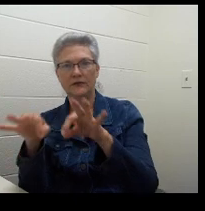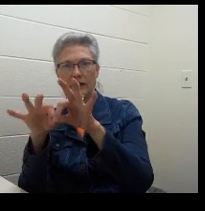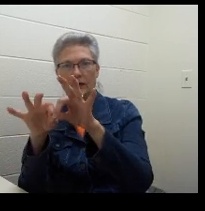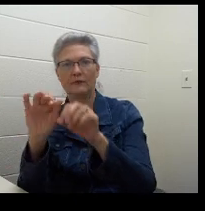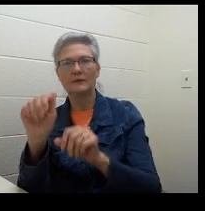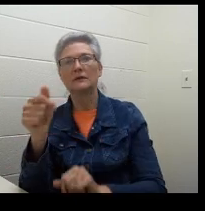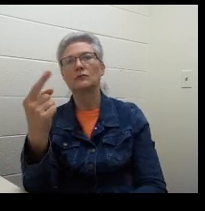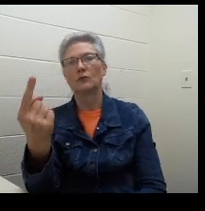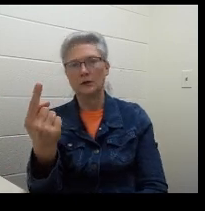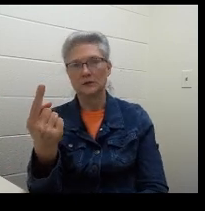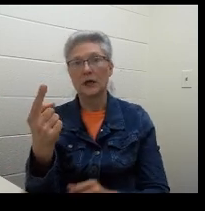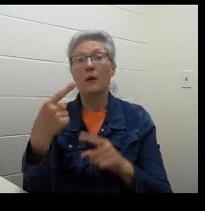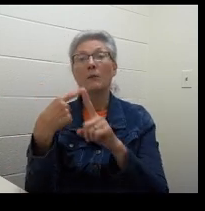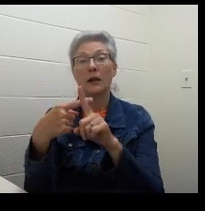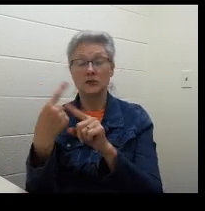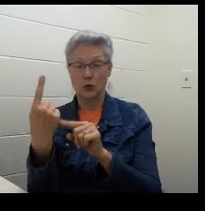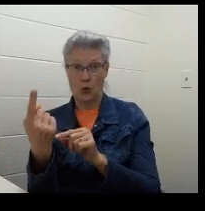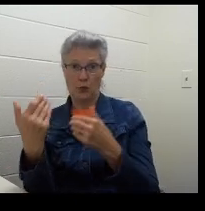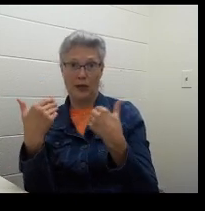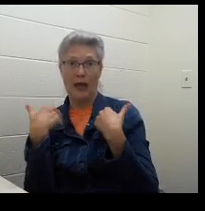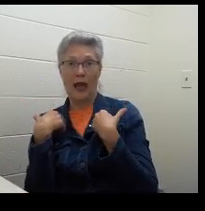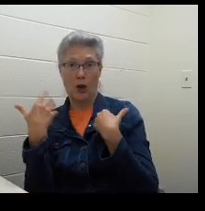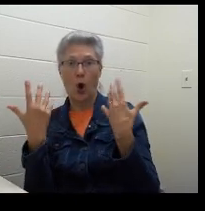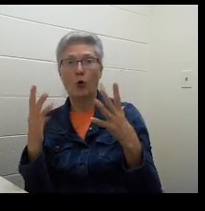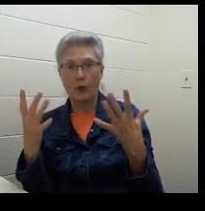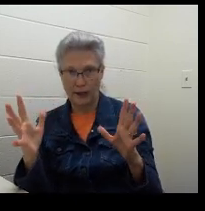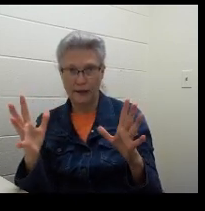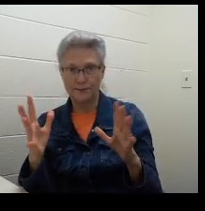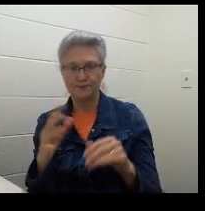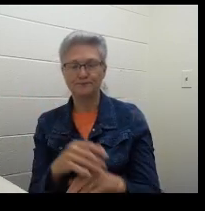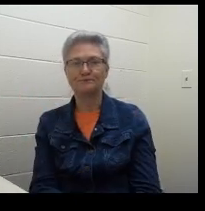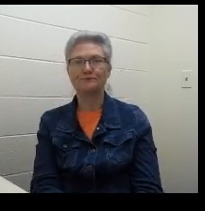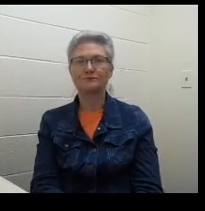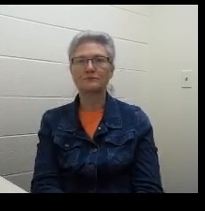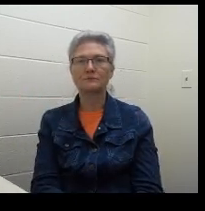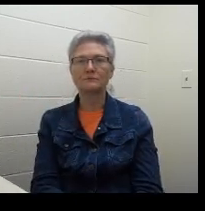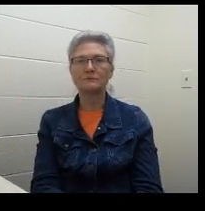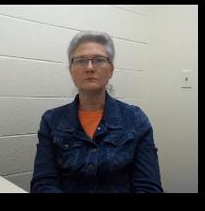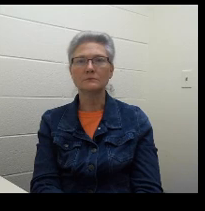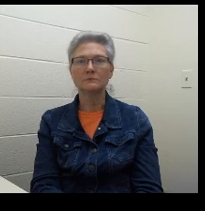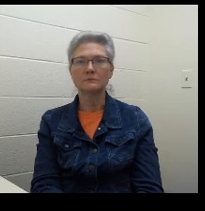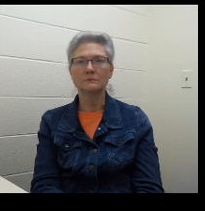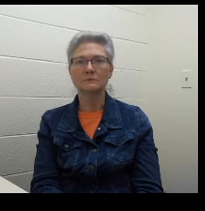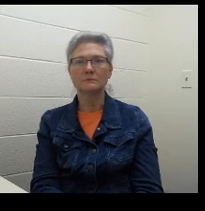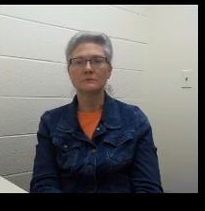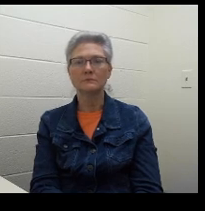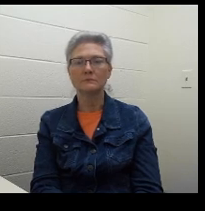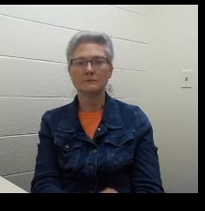ones plus the 1 that we already had in the ones place.